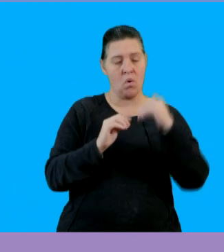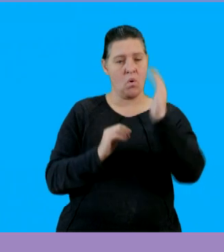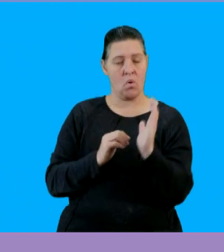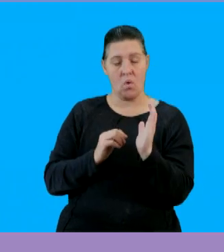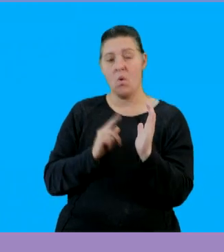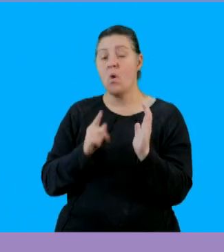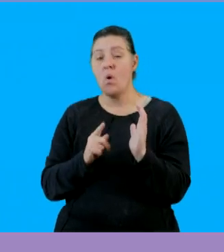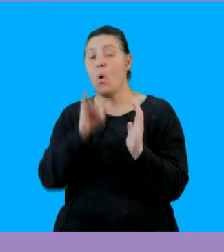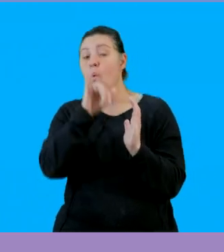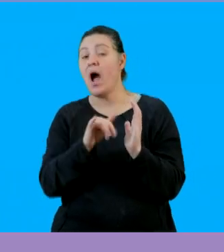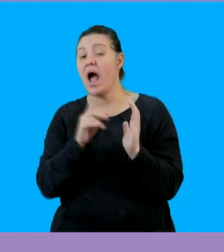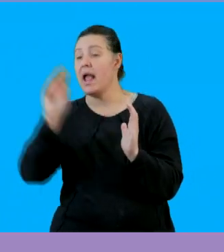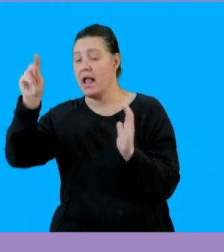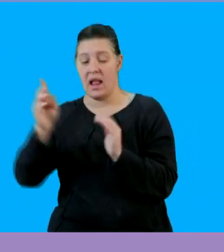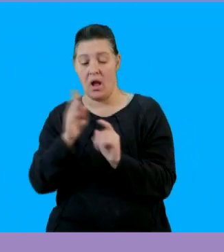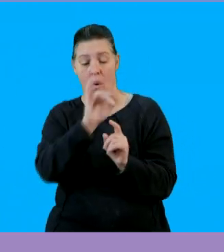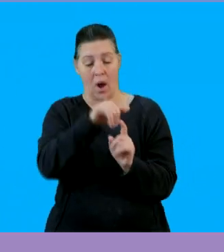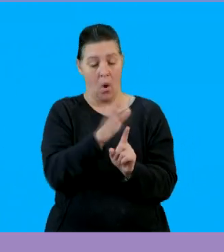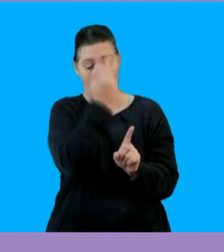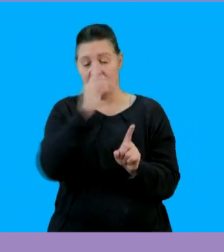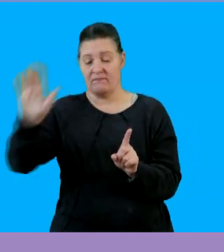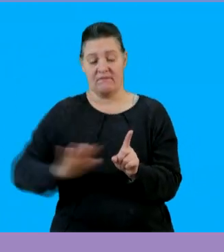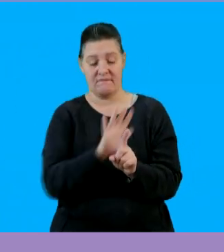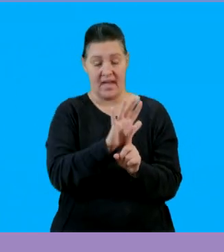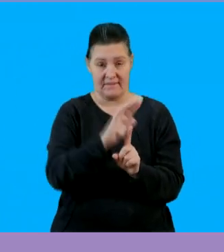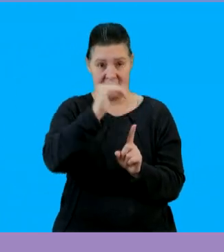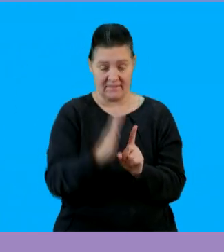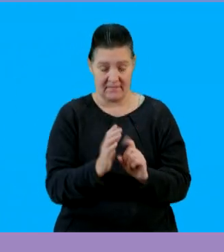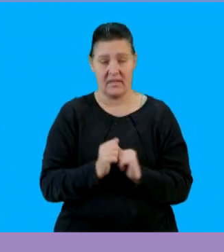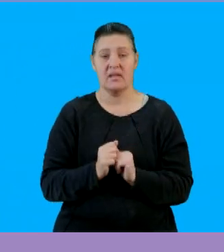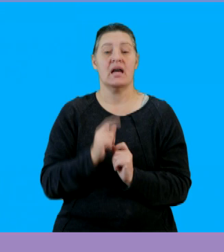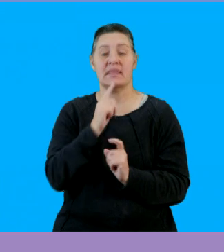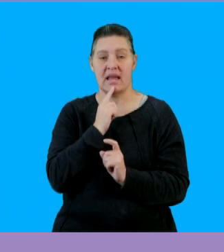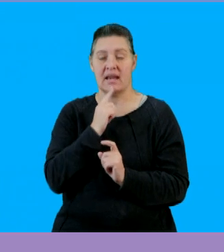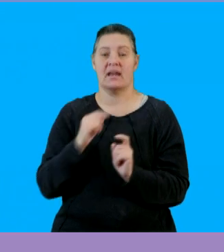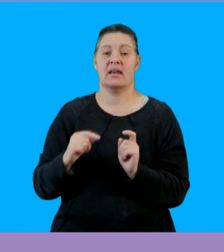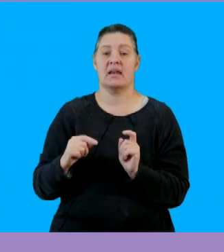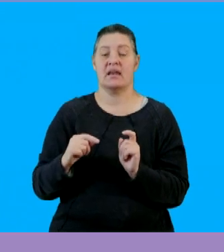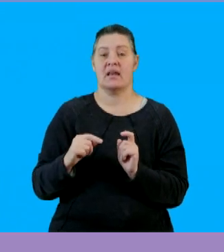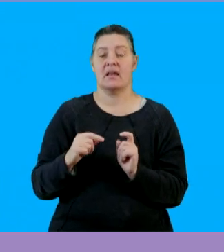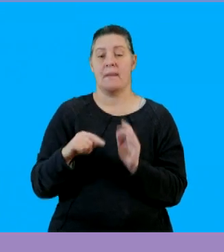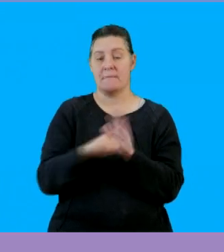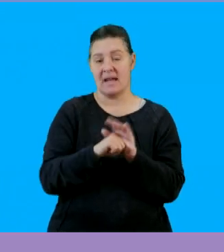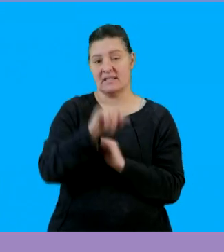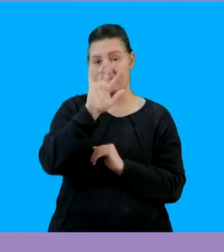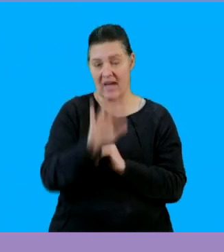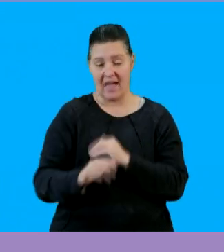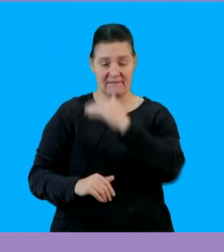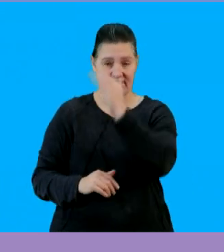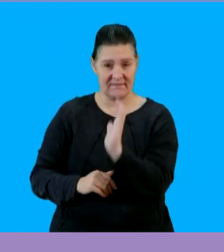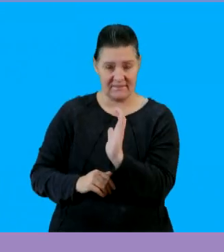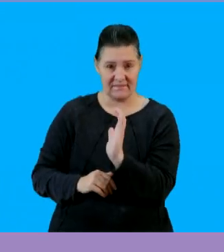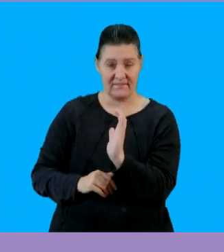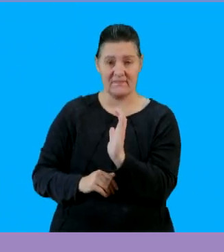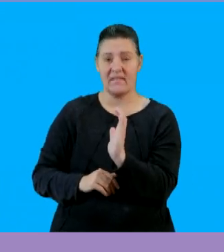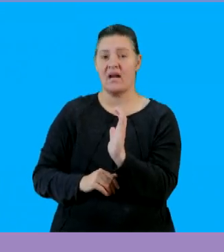open bracket. What is the value for y? That is a 5, right? And then we are minusing a 5, and